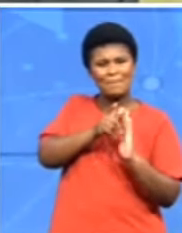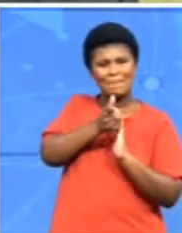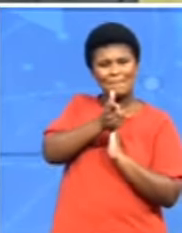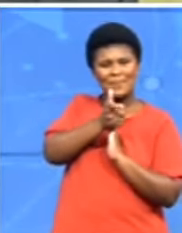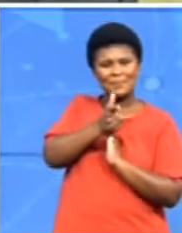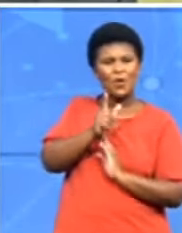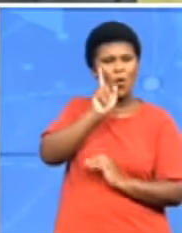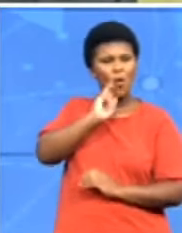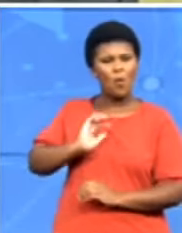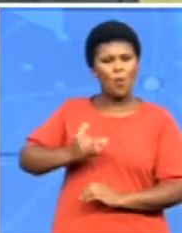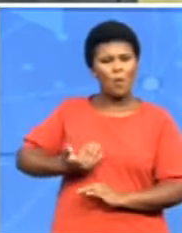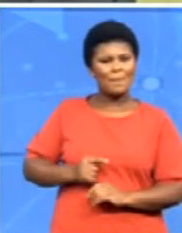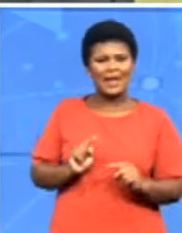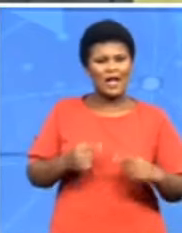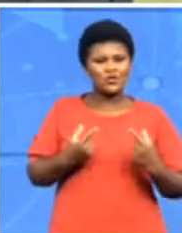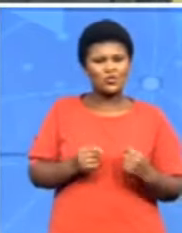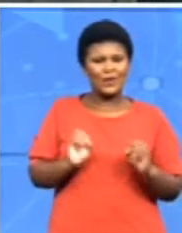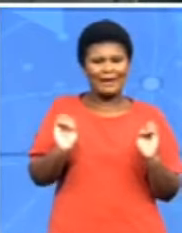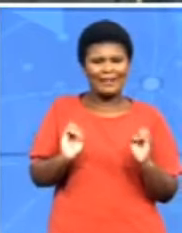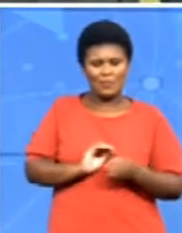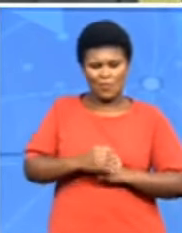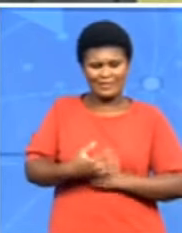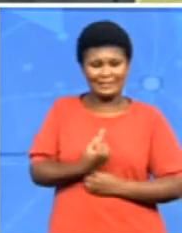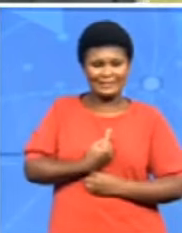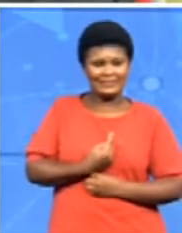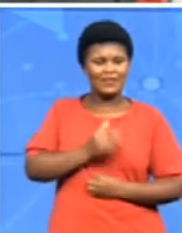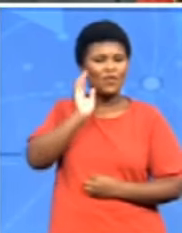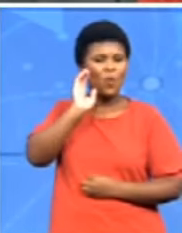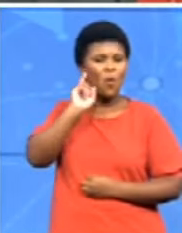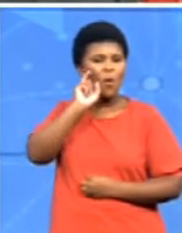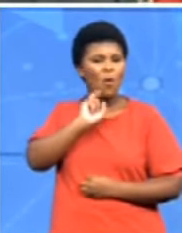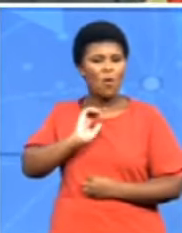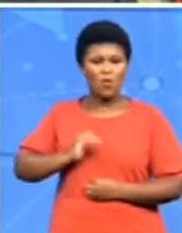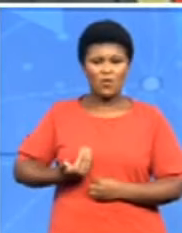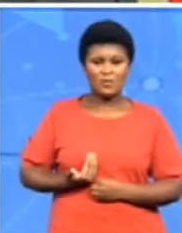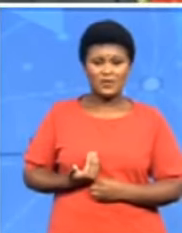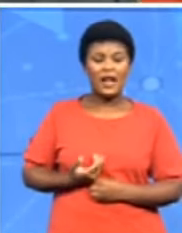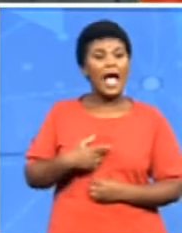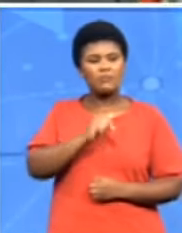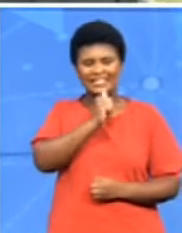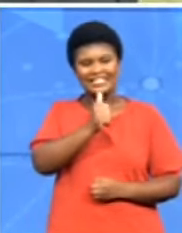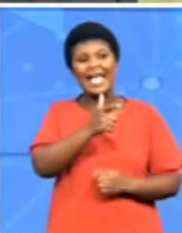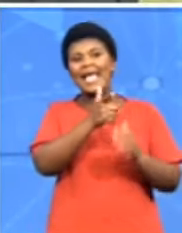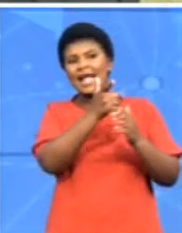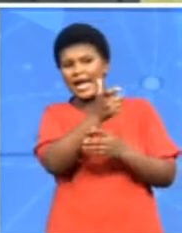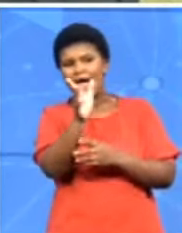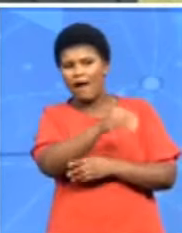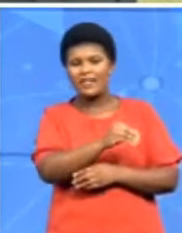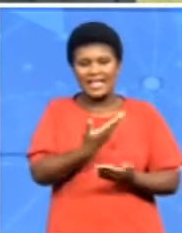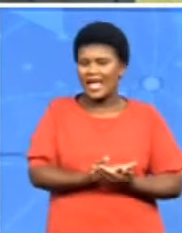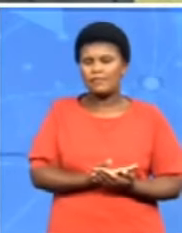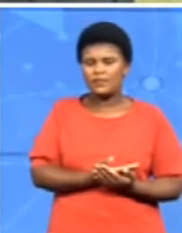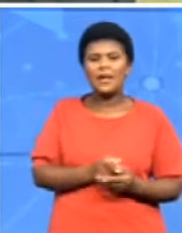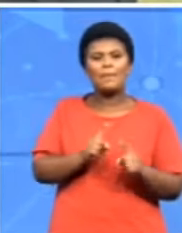herself. I don't mean that you can kill other people. I mean just this thing of people being so easy to kill